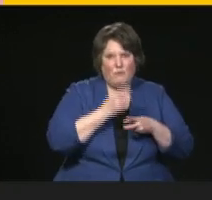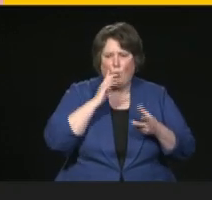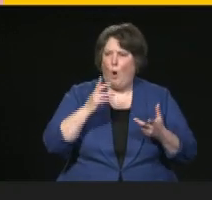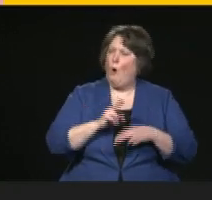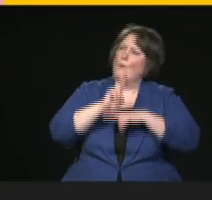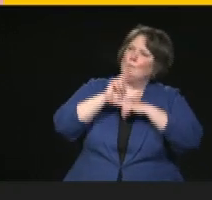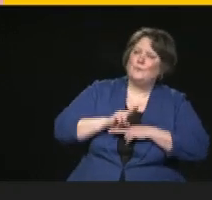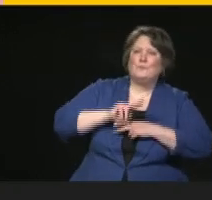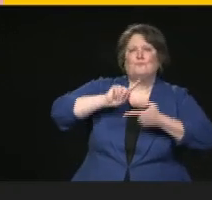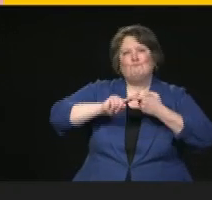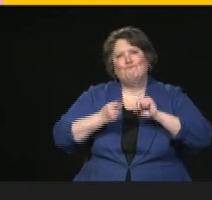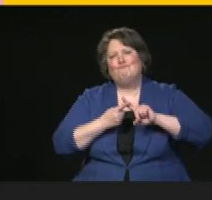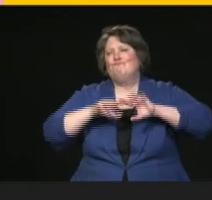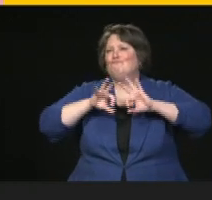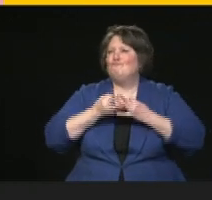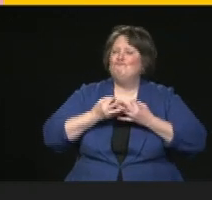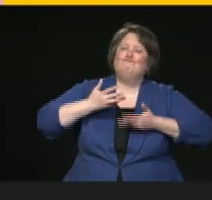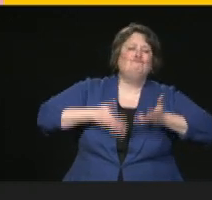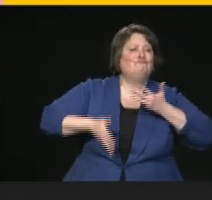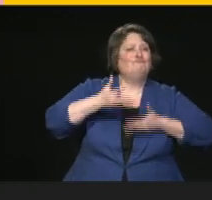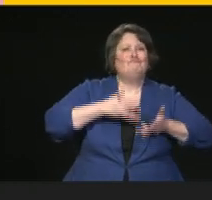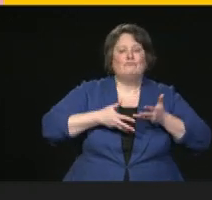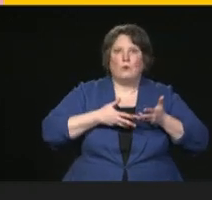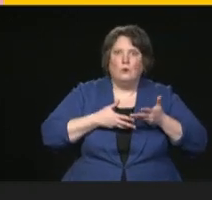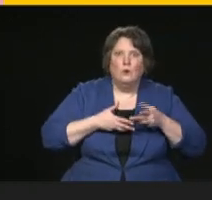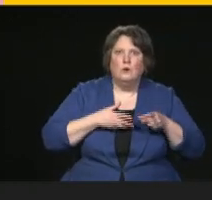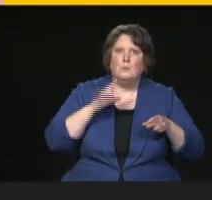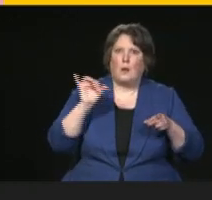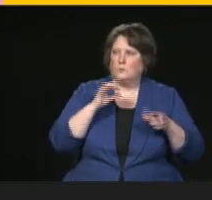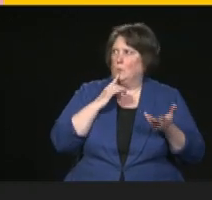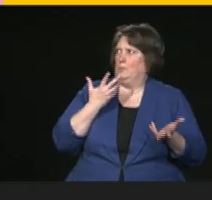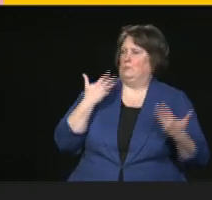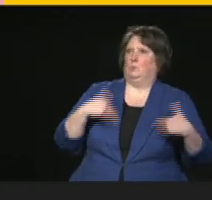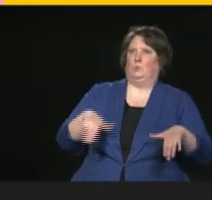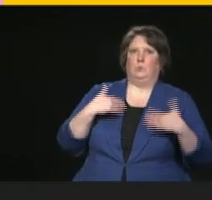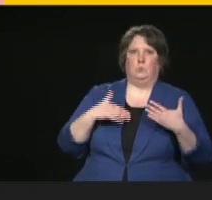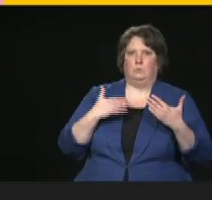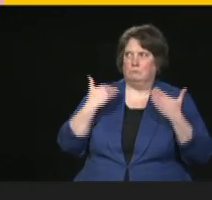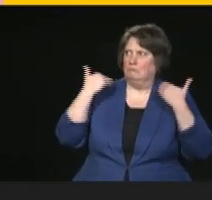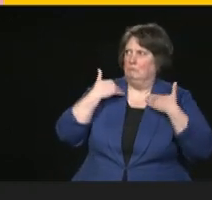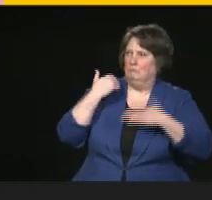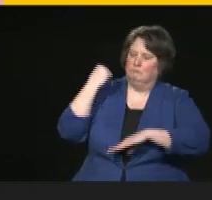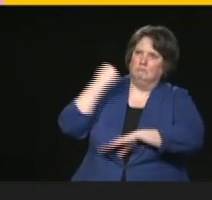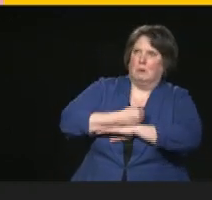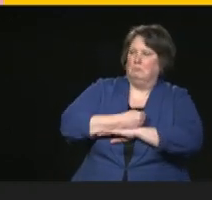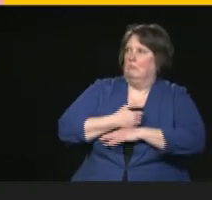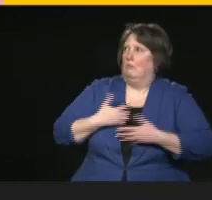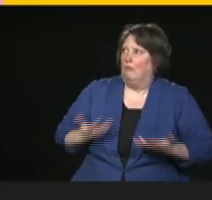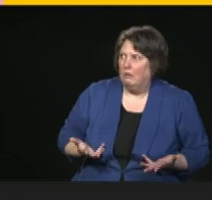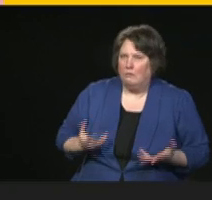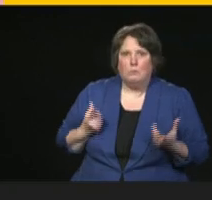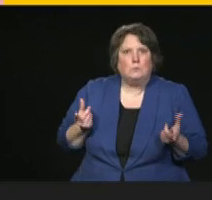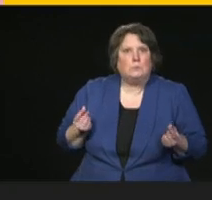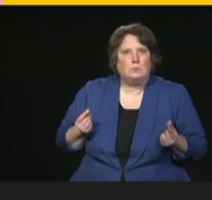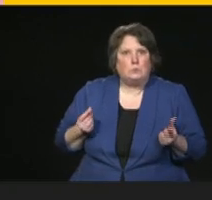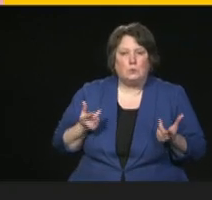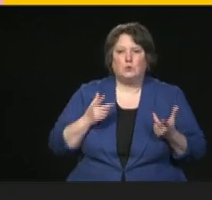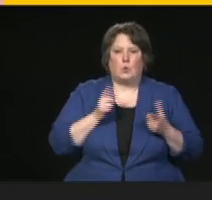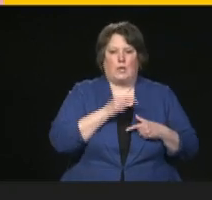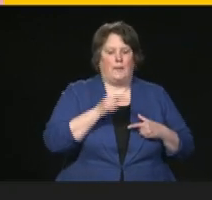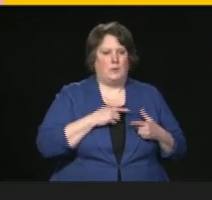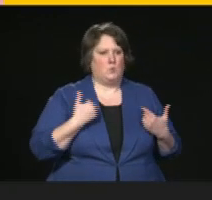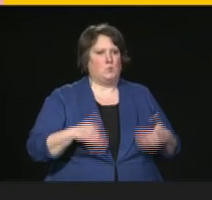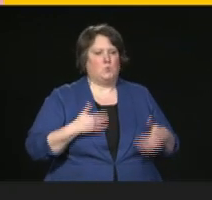real economic penalty for a lot of people. So it was important to act really swiftly to put some measures